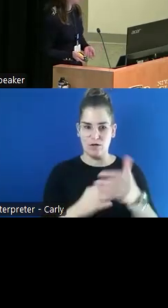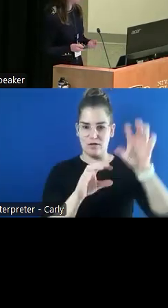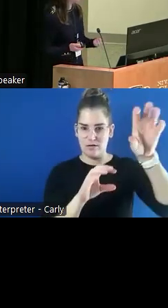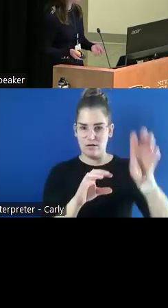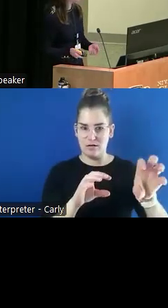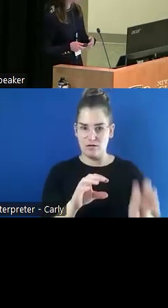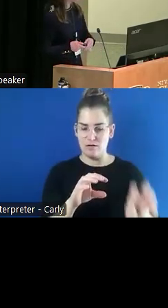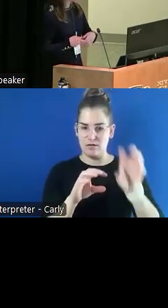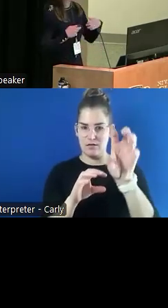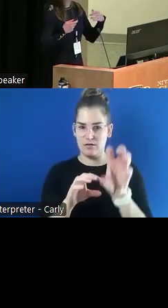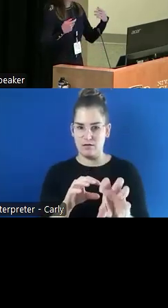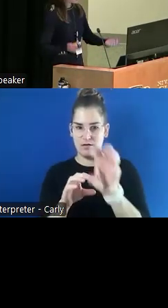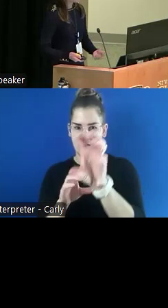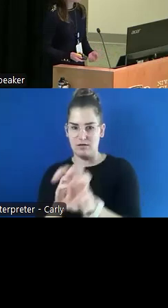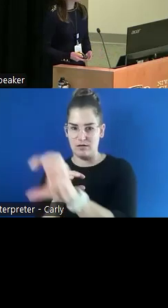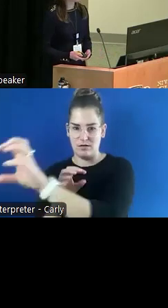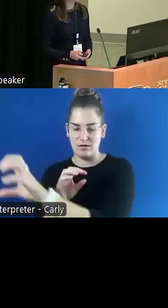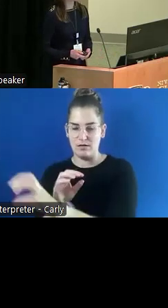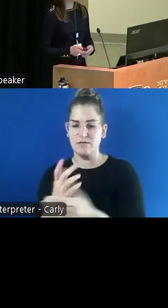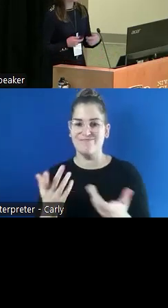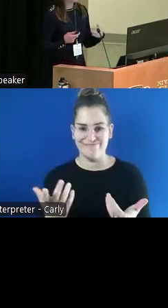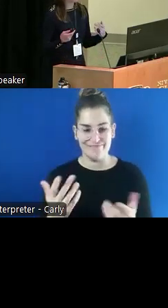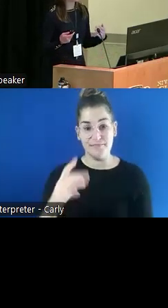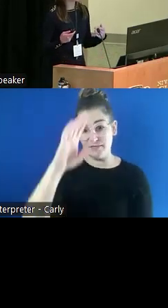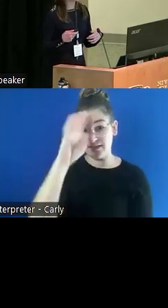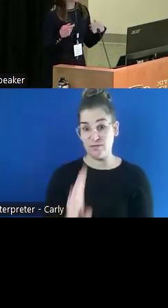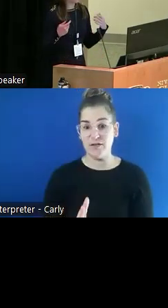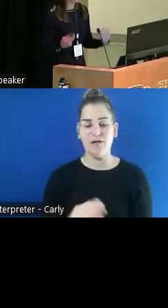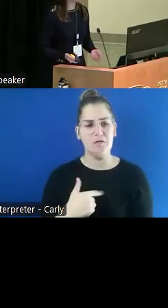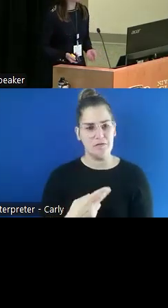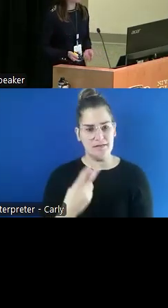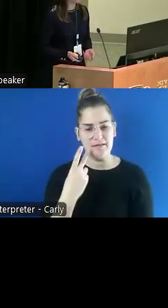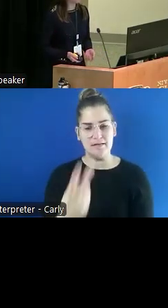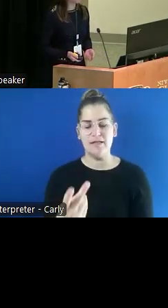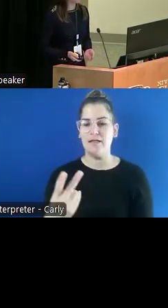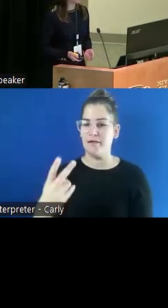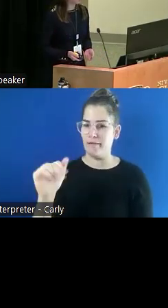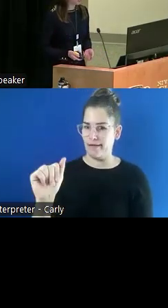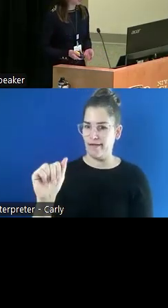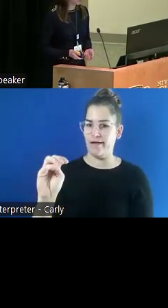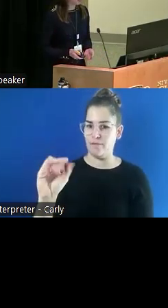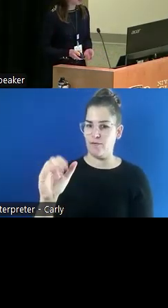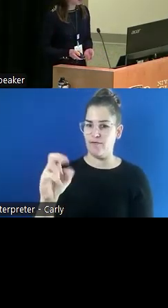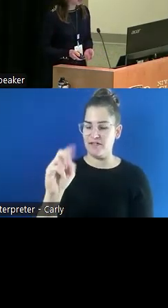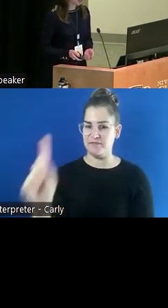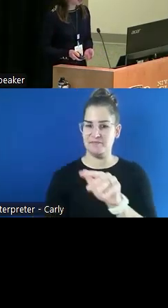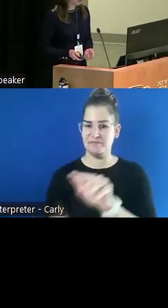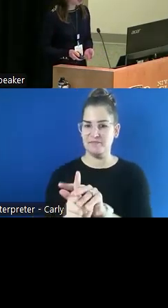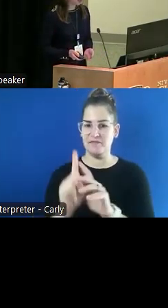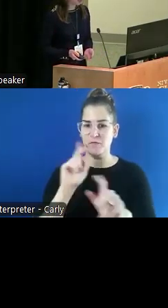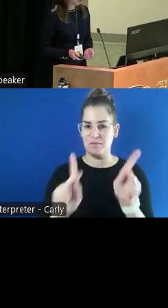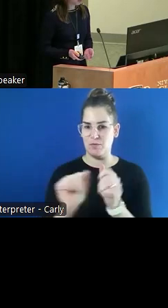So you can imagine how it comes to be that we observe amotivation symptoms in this